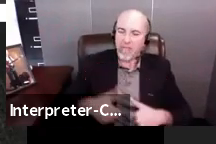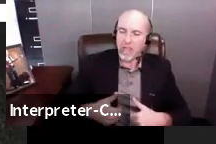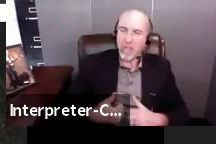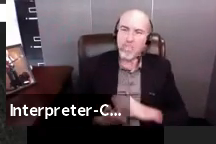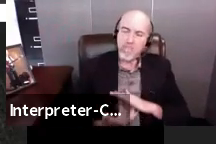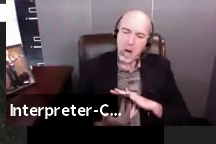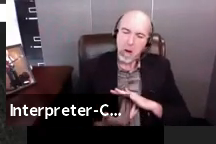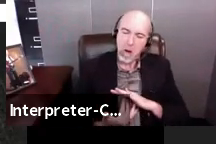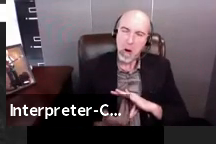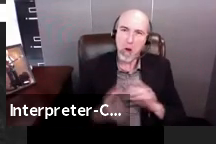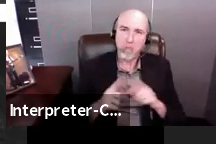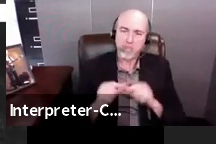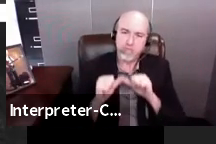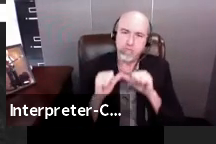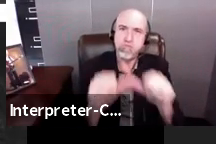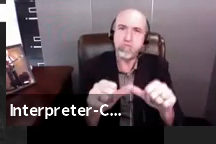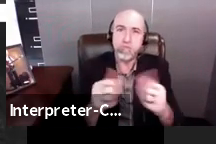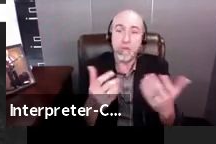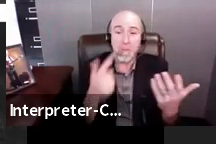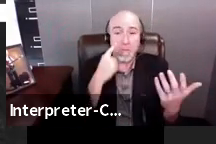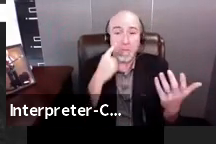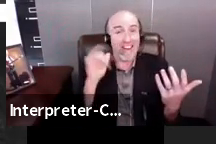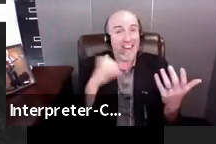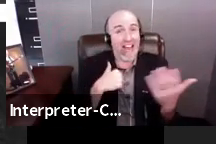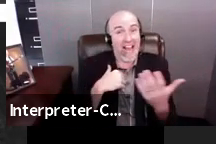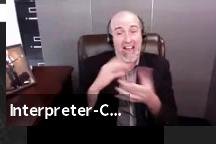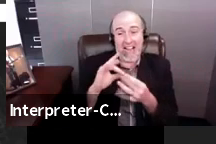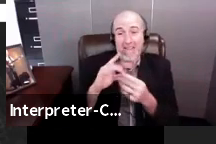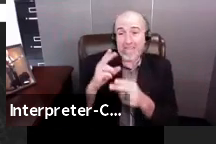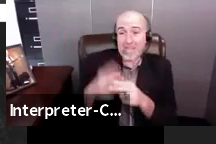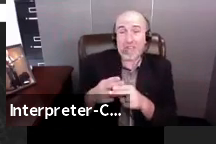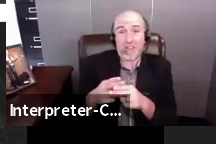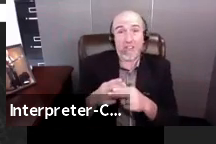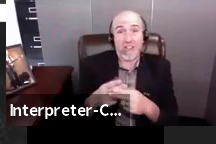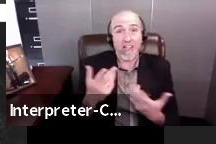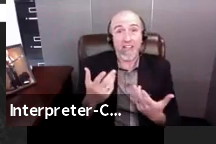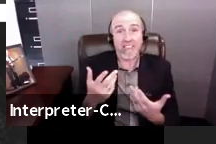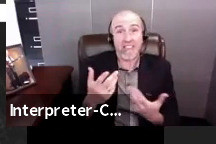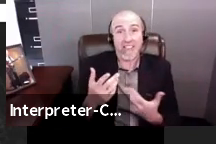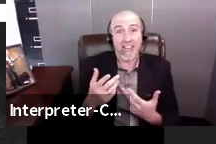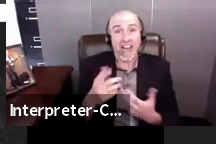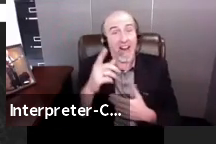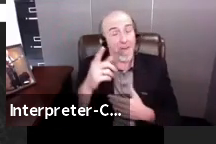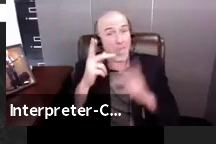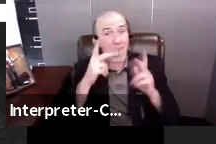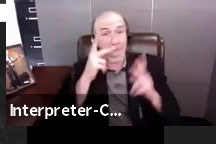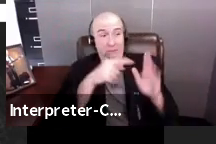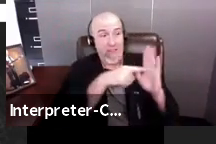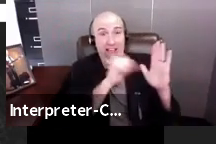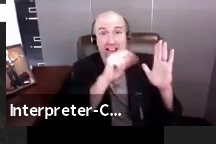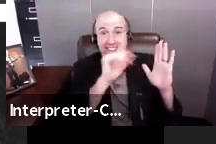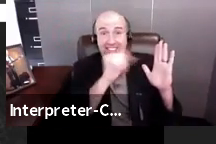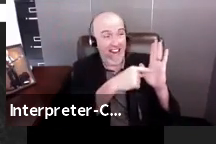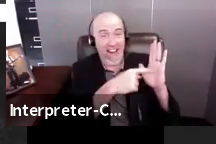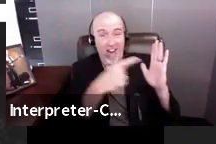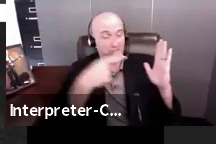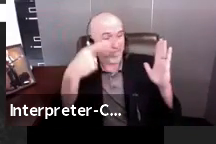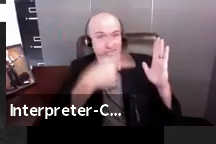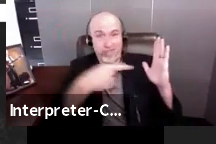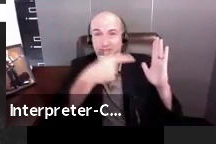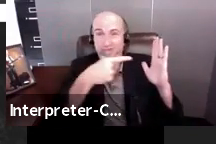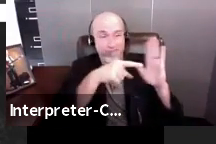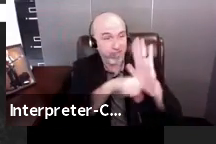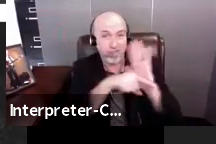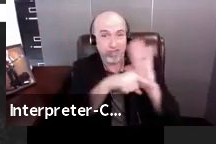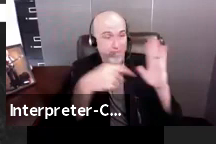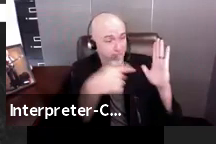that. Because again, like I said before, a tax on ADA is there. And ADA, we should